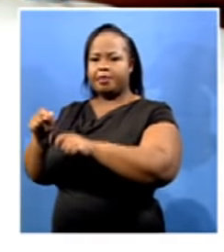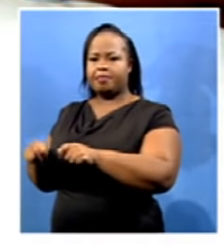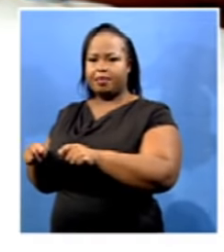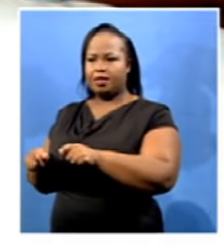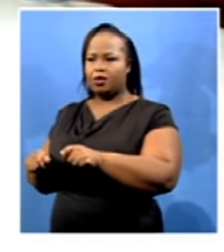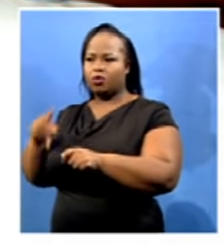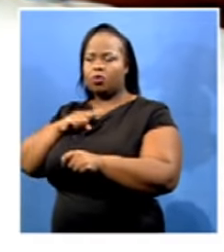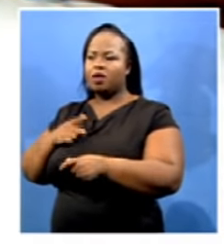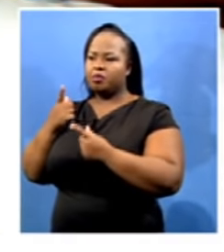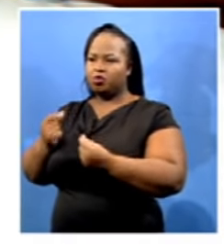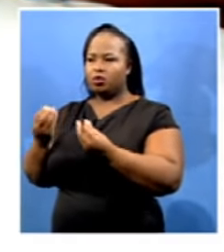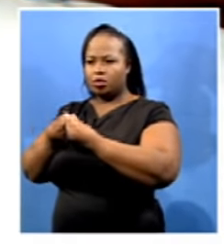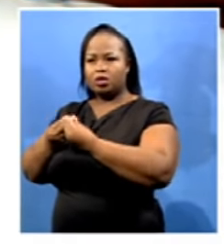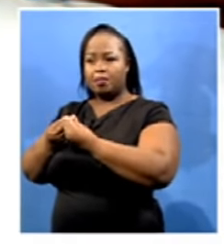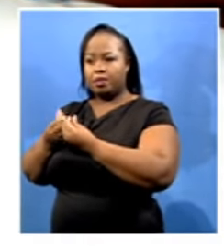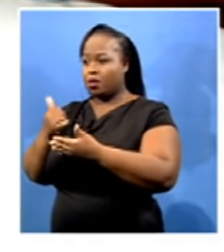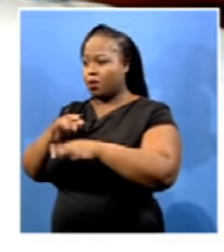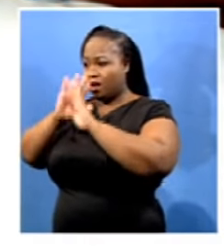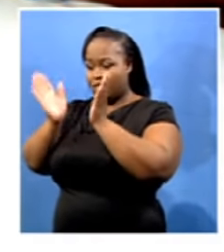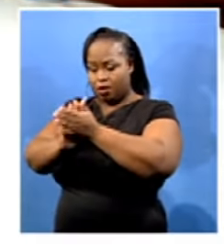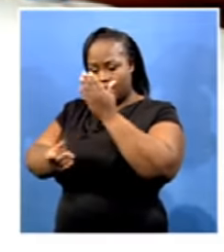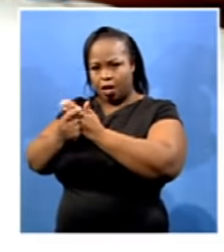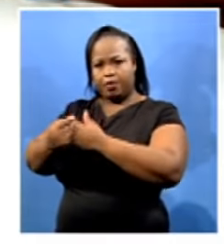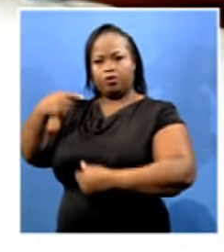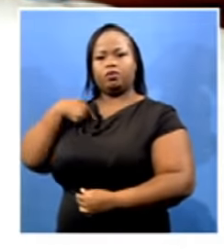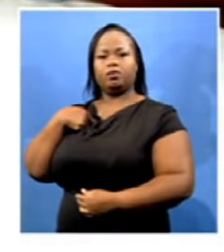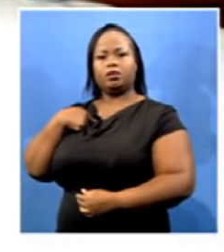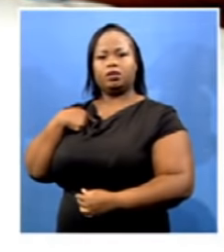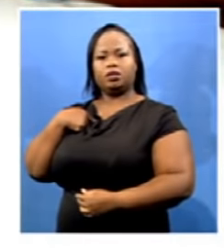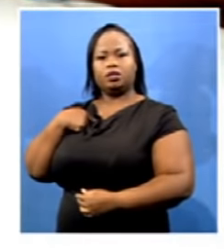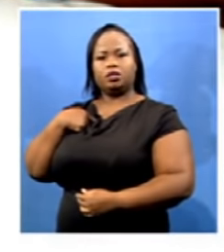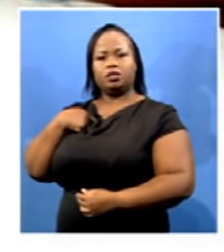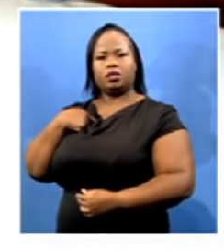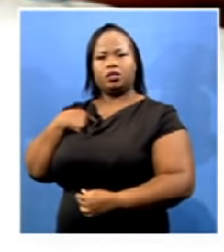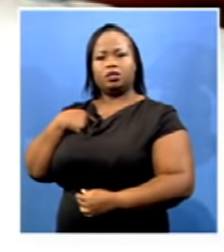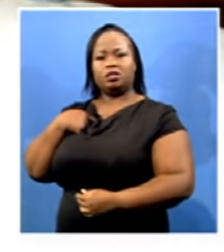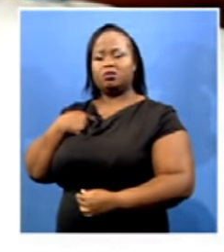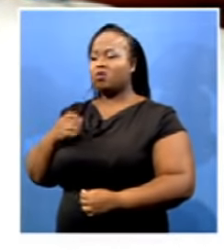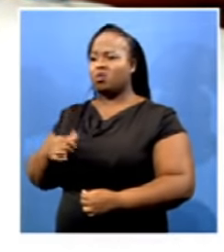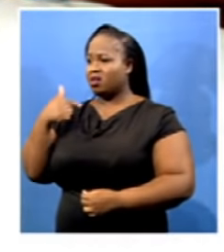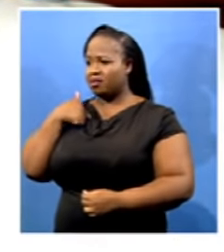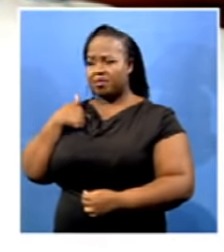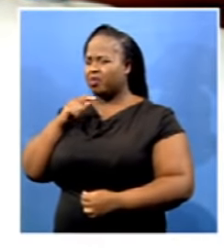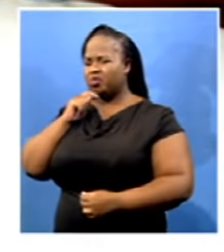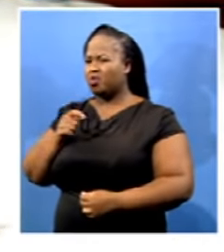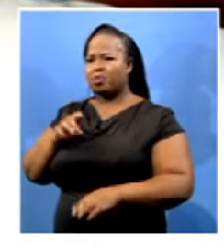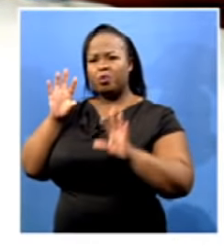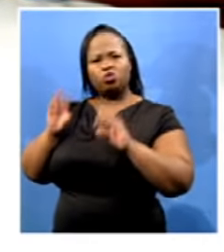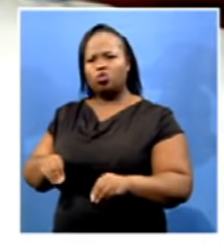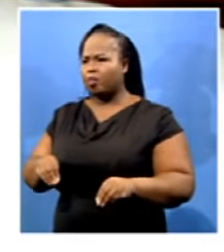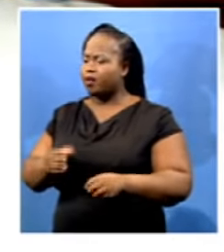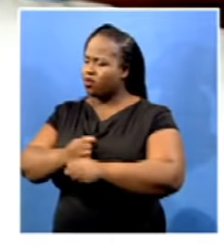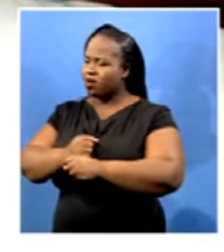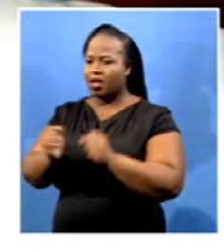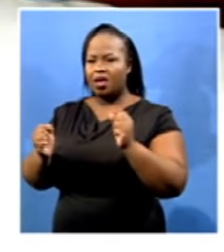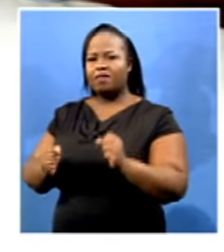I've done something constructive with what happened to me. And Leanne, I'm not going to stop. Justice Ronald